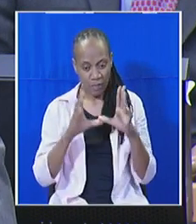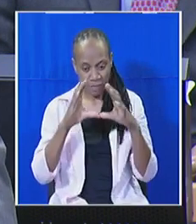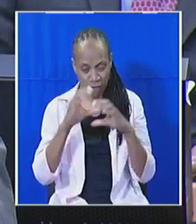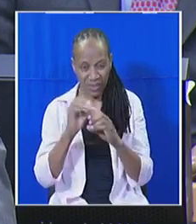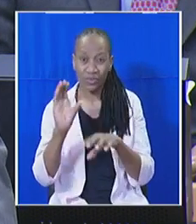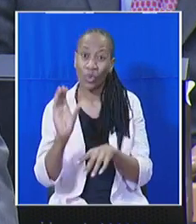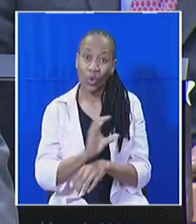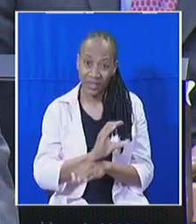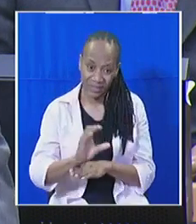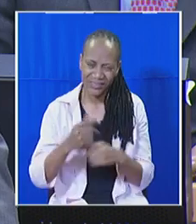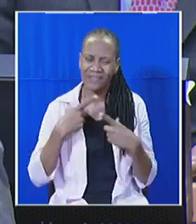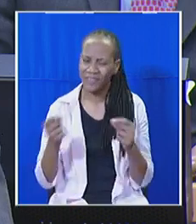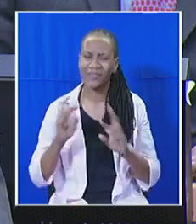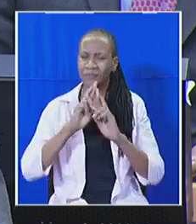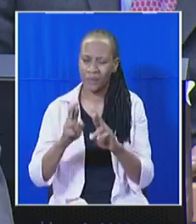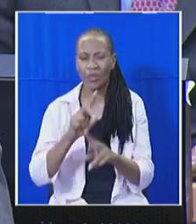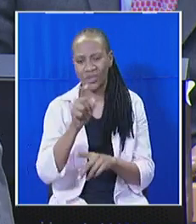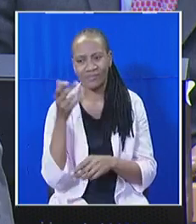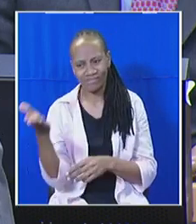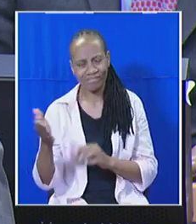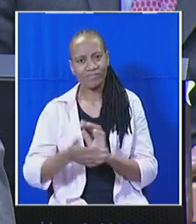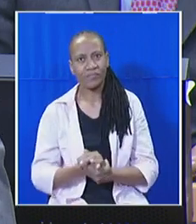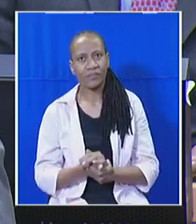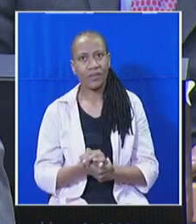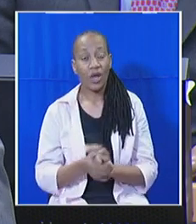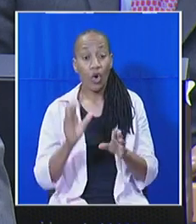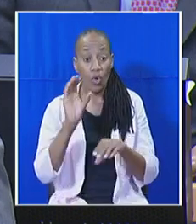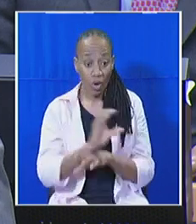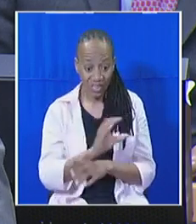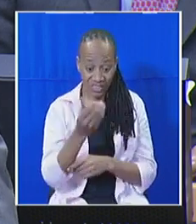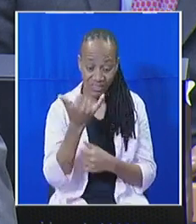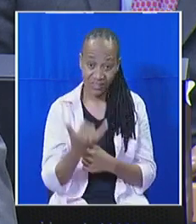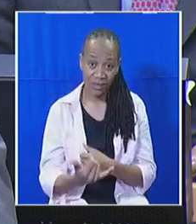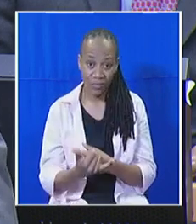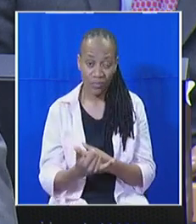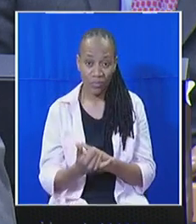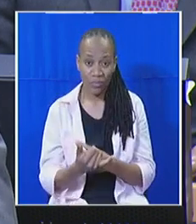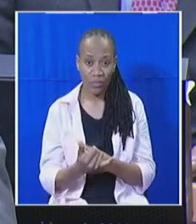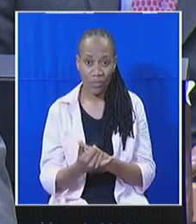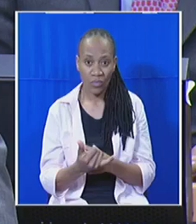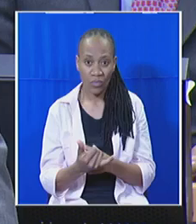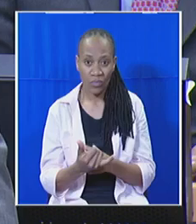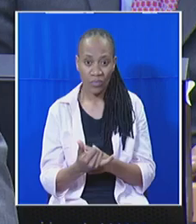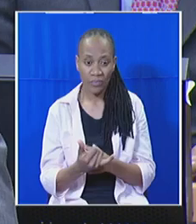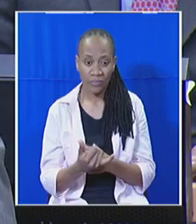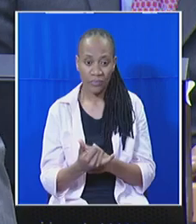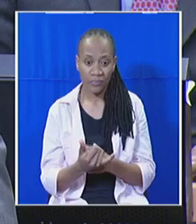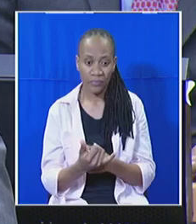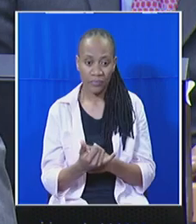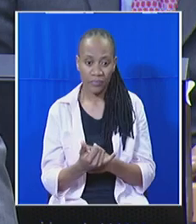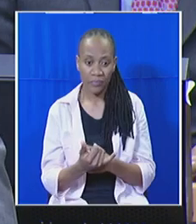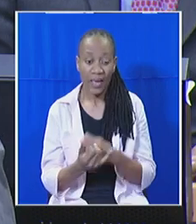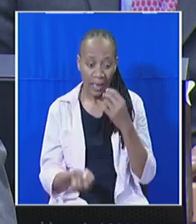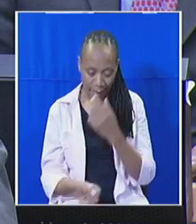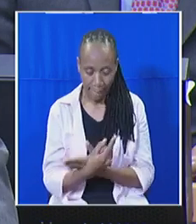answered that question many times, that the problem of nursing colleges happened when a decision was